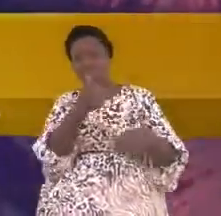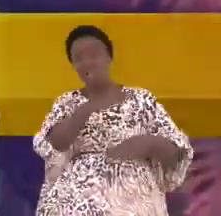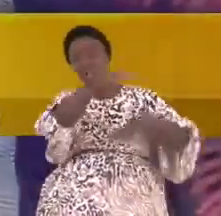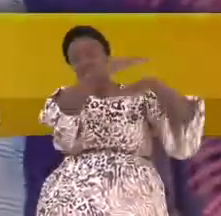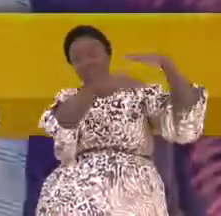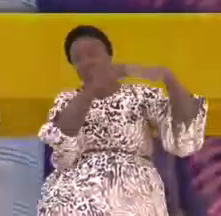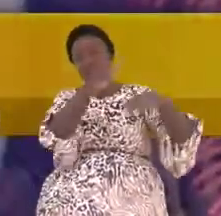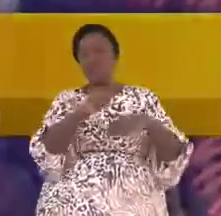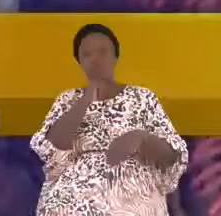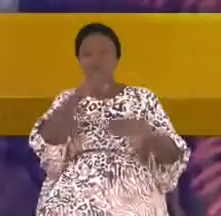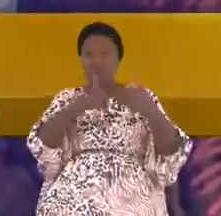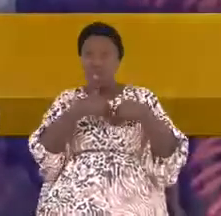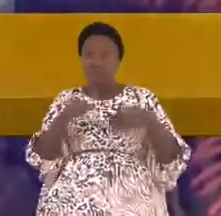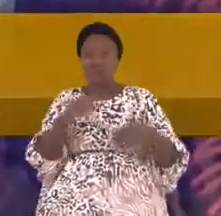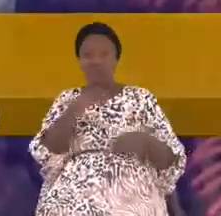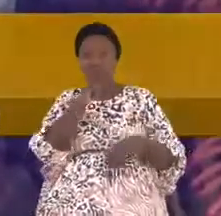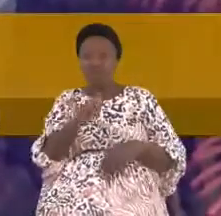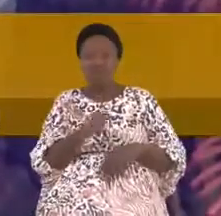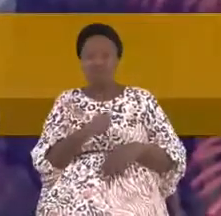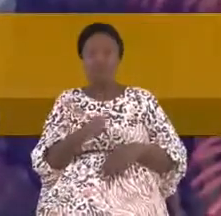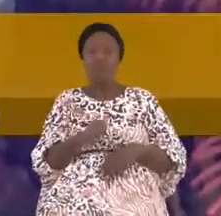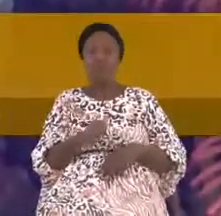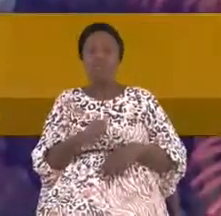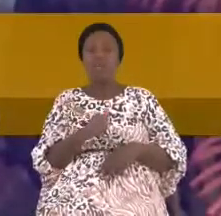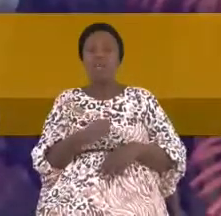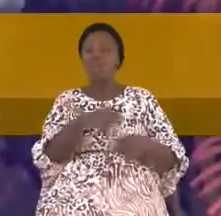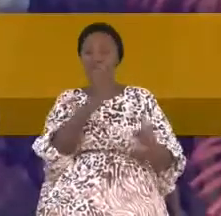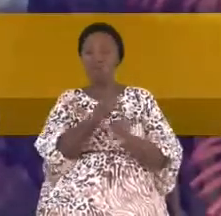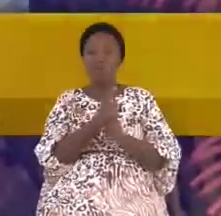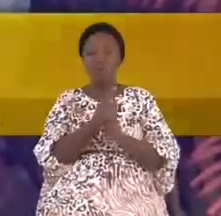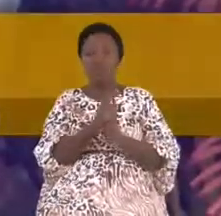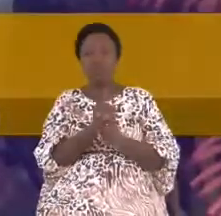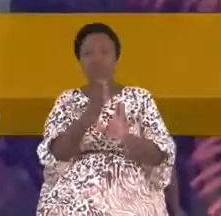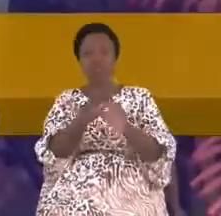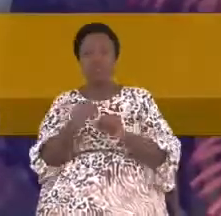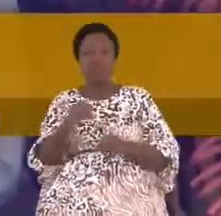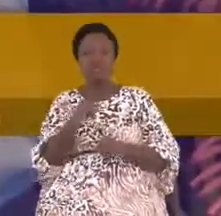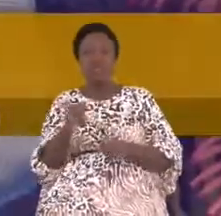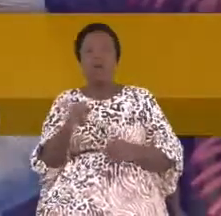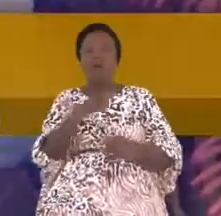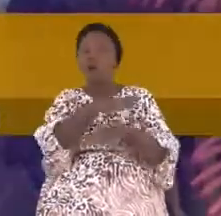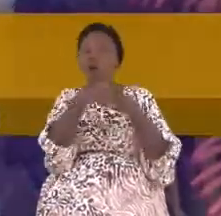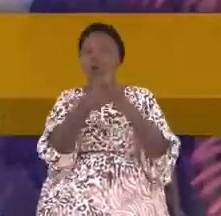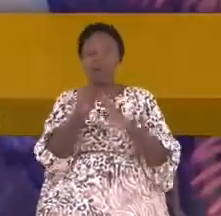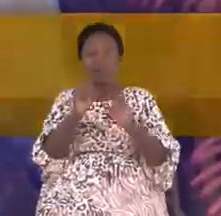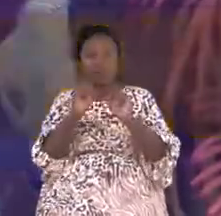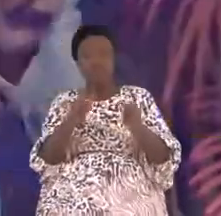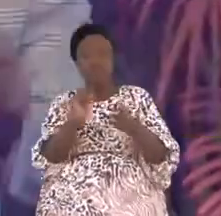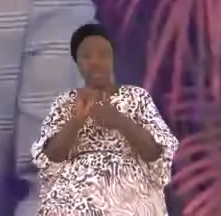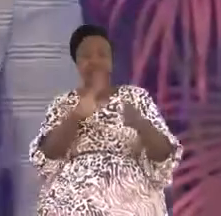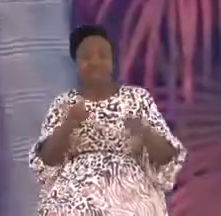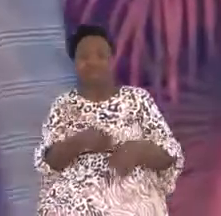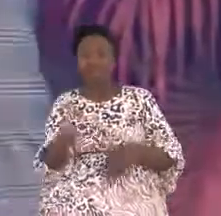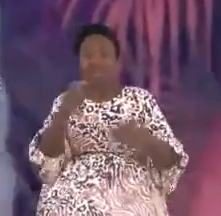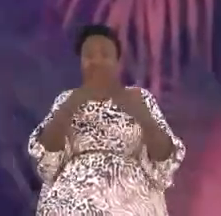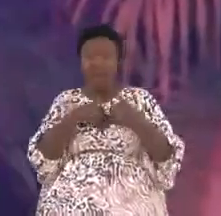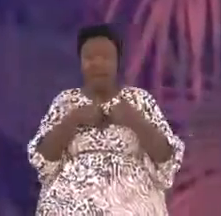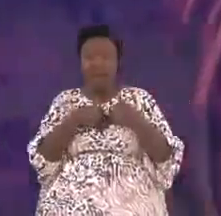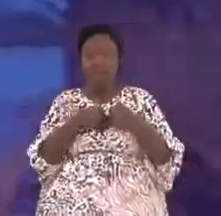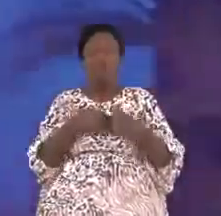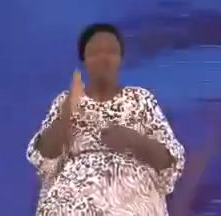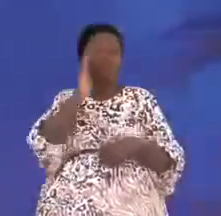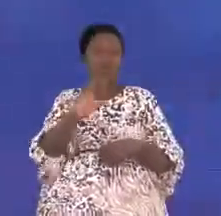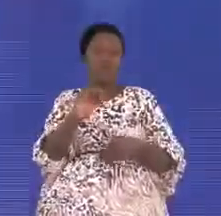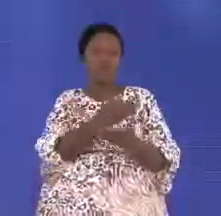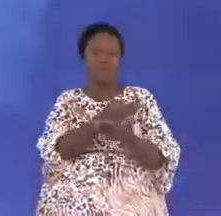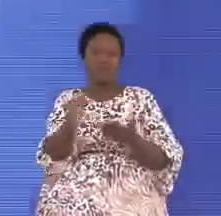having not taken not embracing not receiving all the privileges they urge will fail